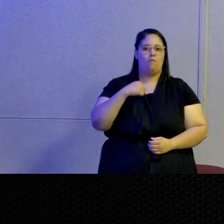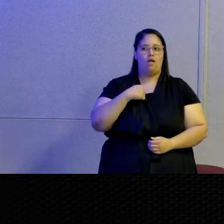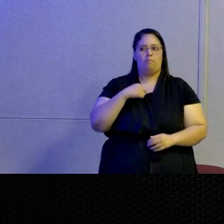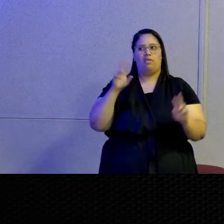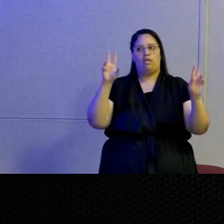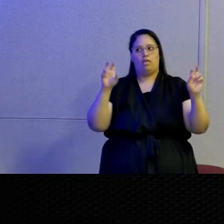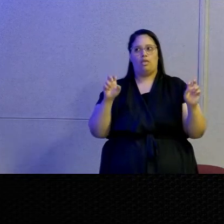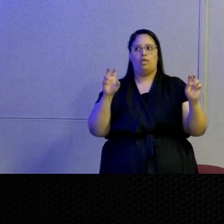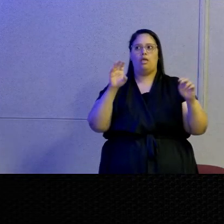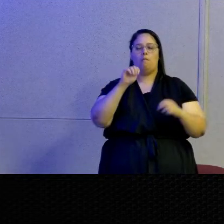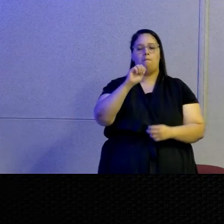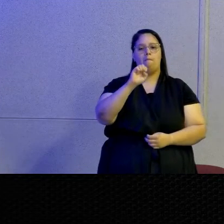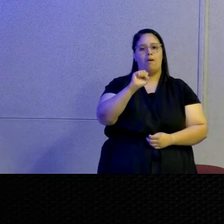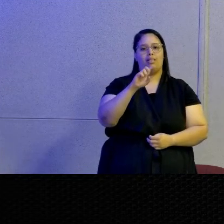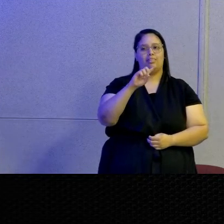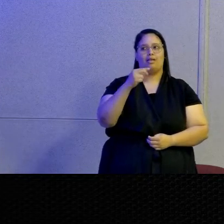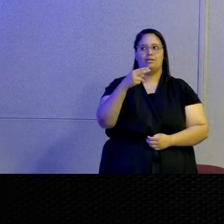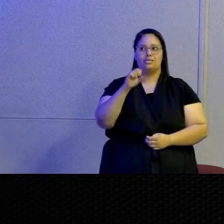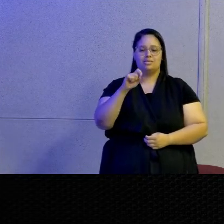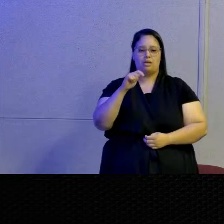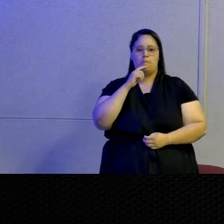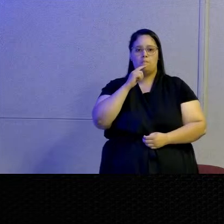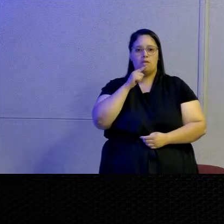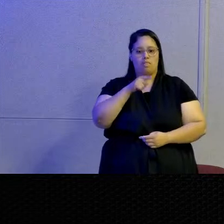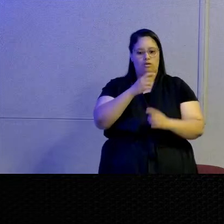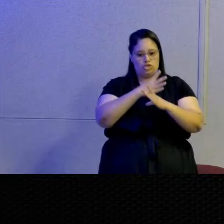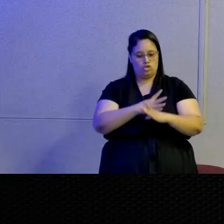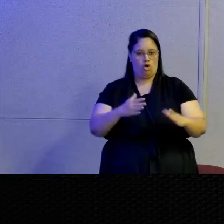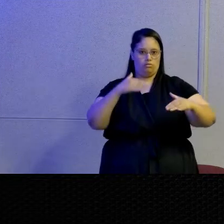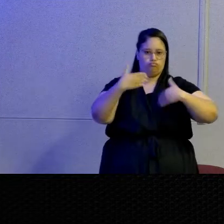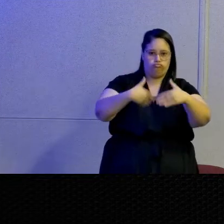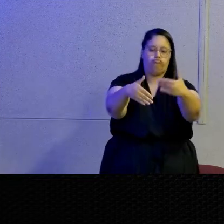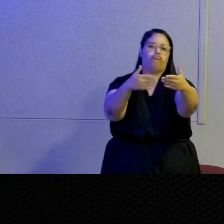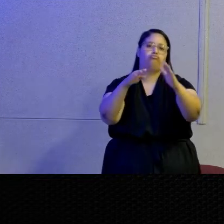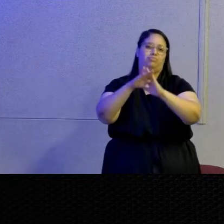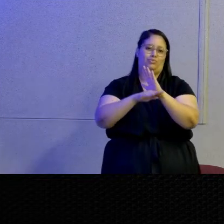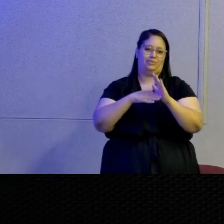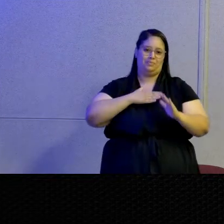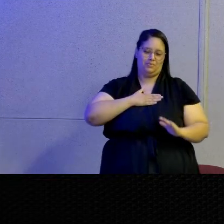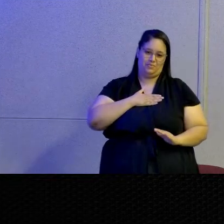Majakandira, which means trailblazers for our program.